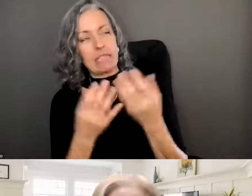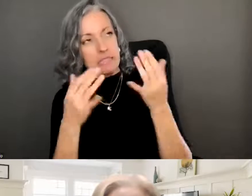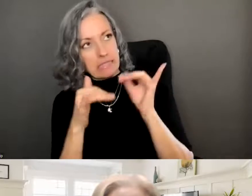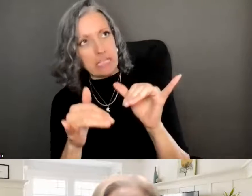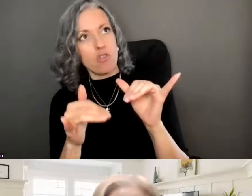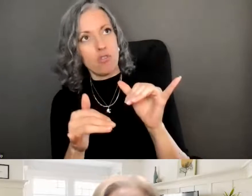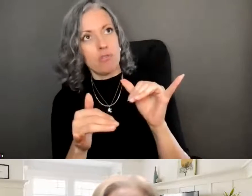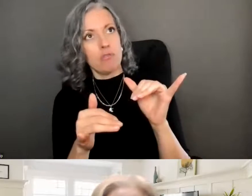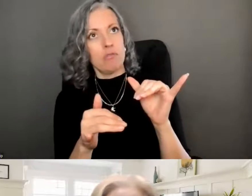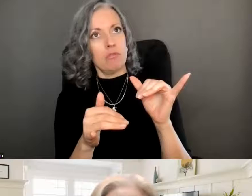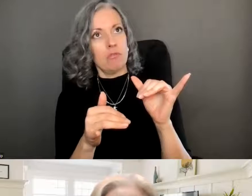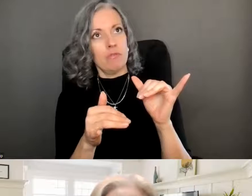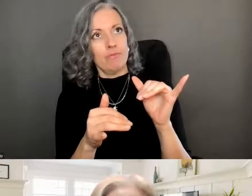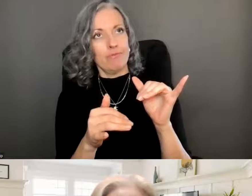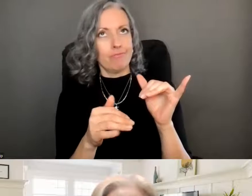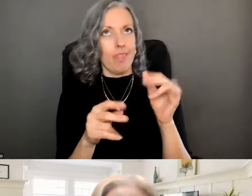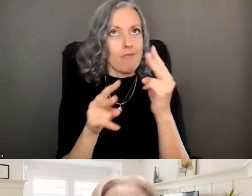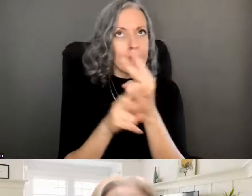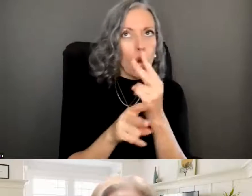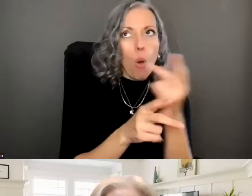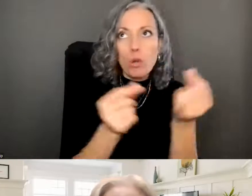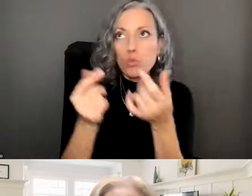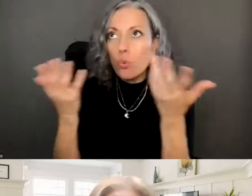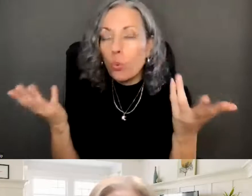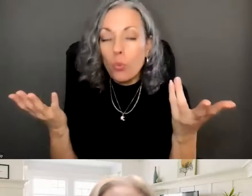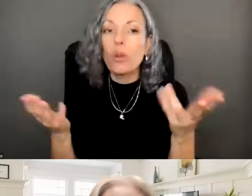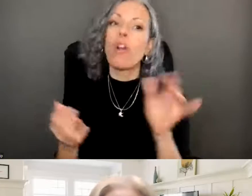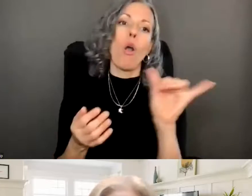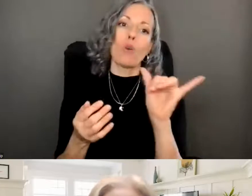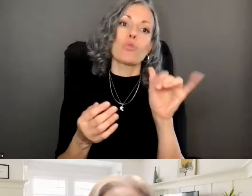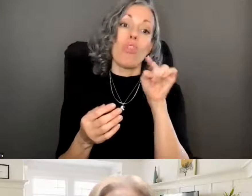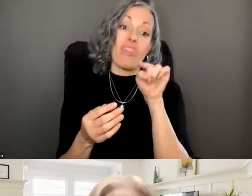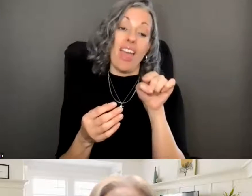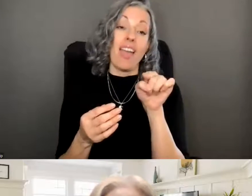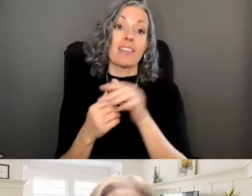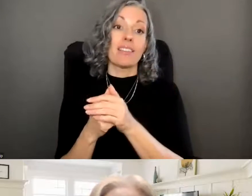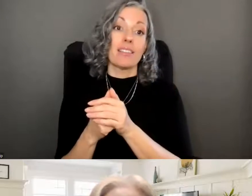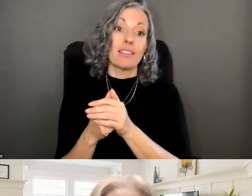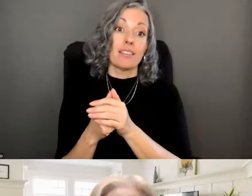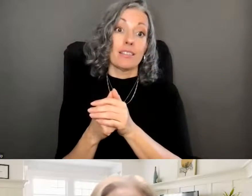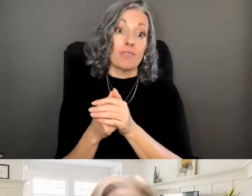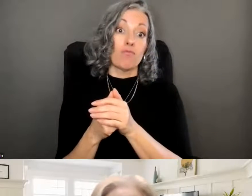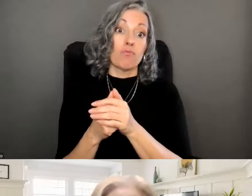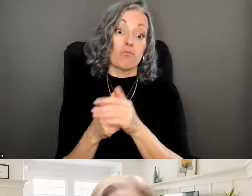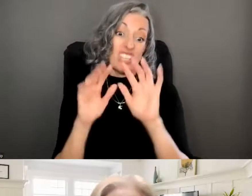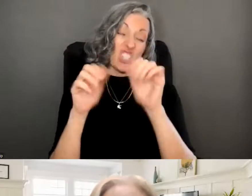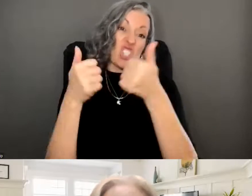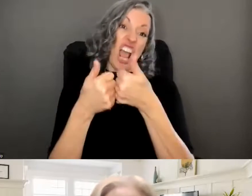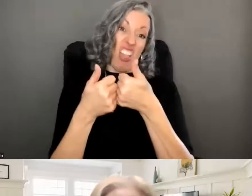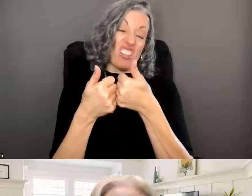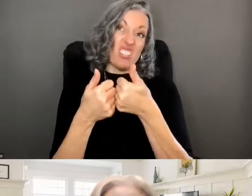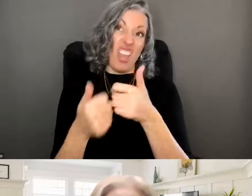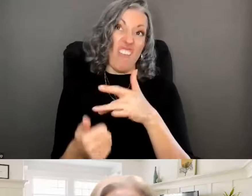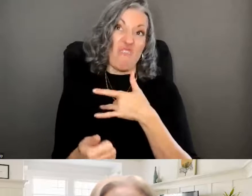your extended family is still figuring it out for you, that would also be a major challenge and letdown. So I